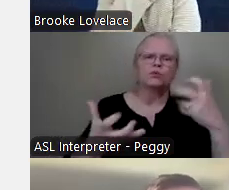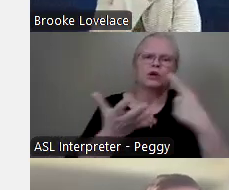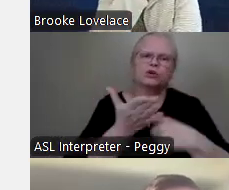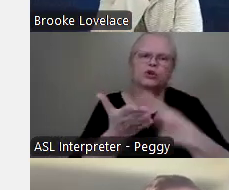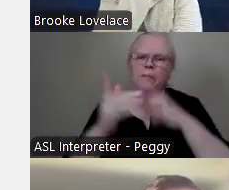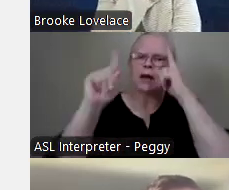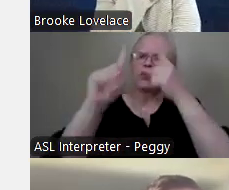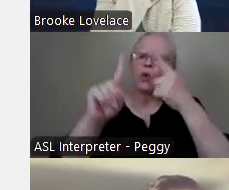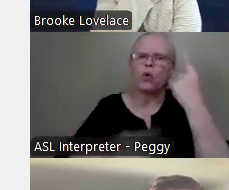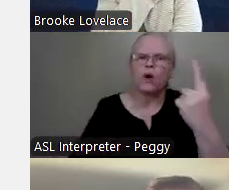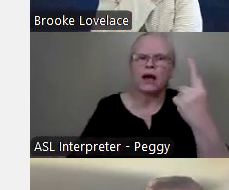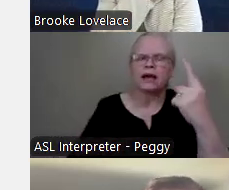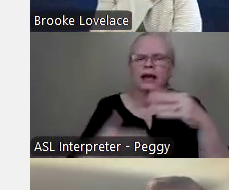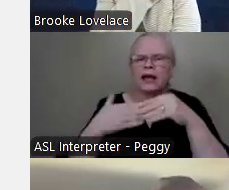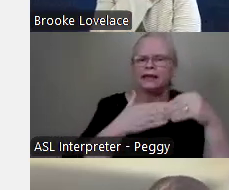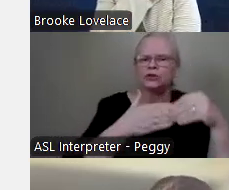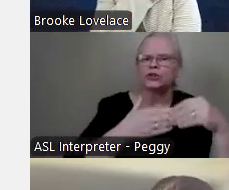advocacy.